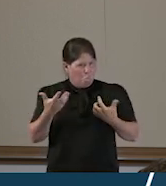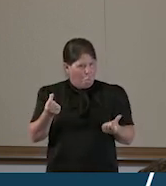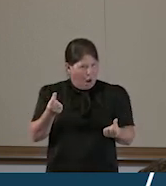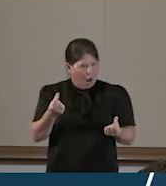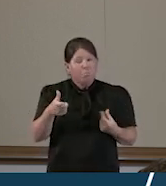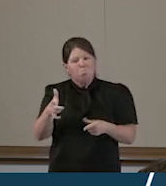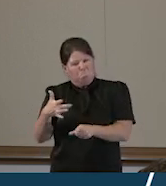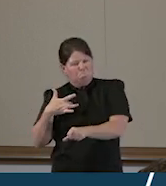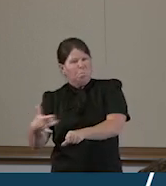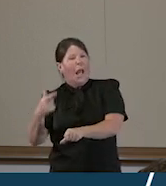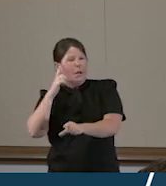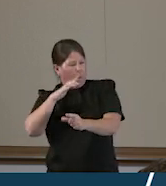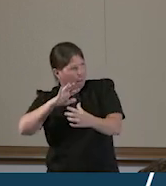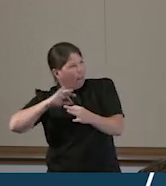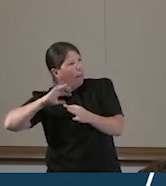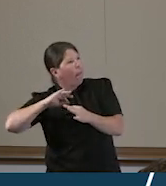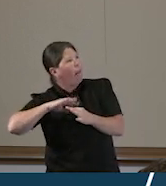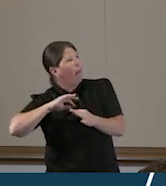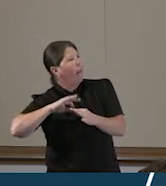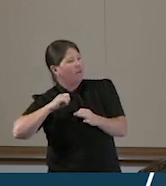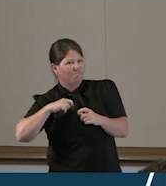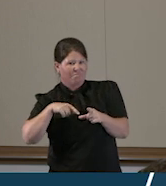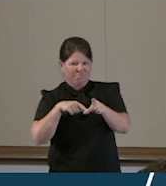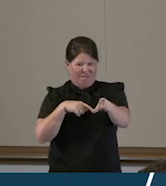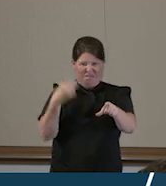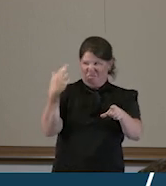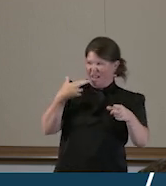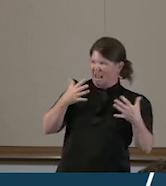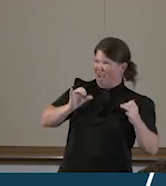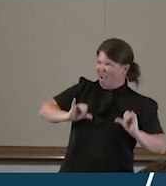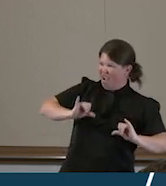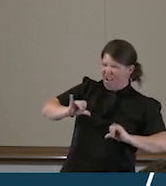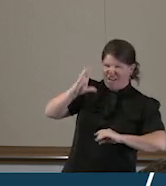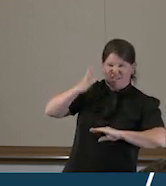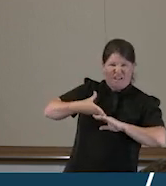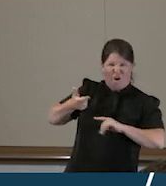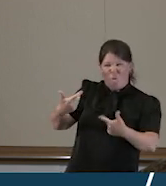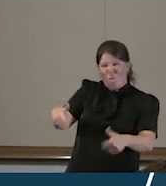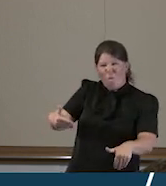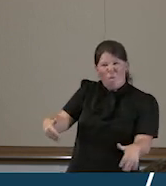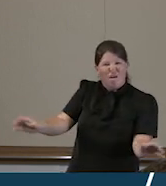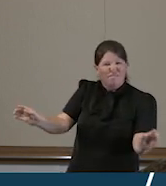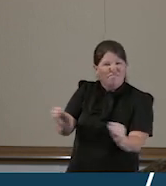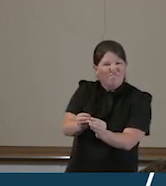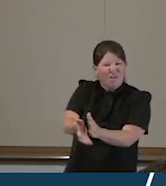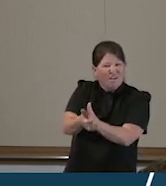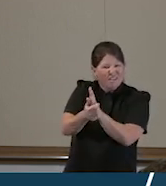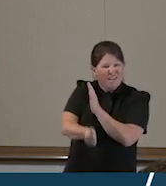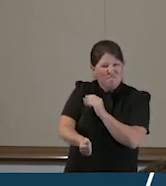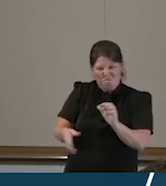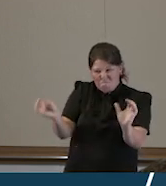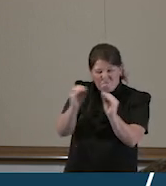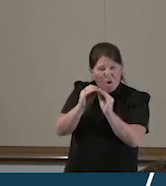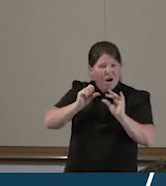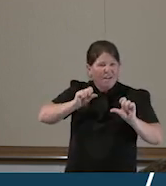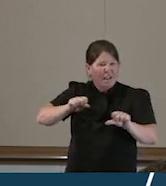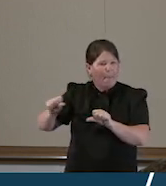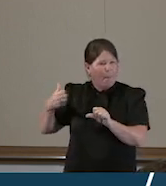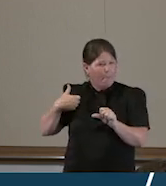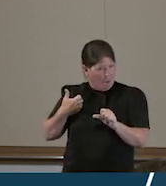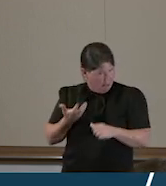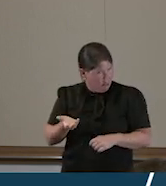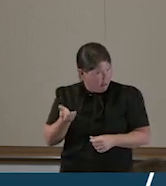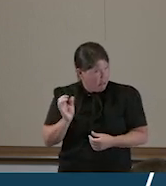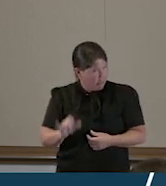up. And you will realize that they're a lot more capable than you may have thought. So when you're on the